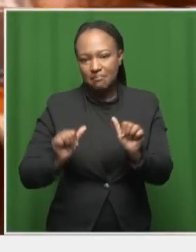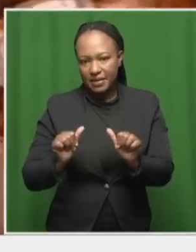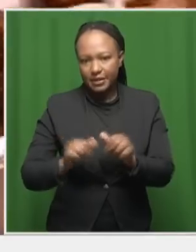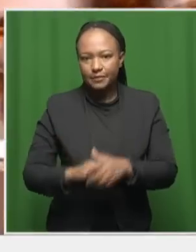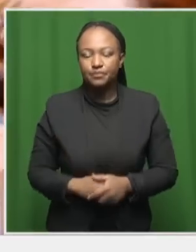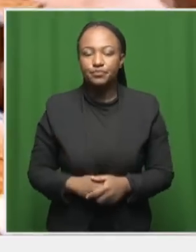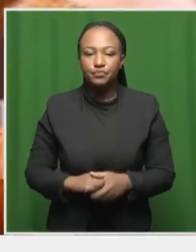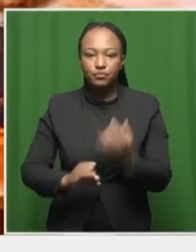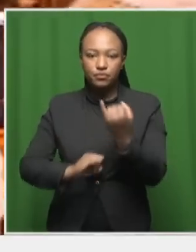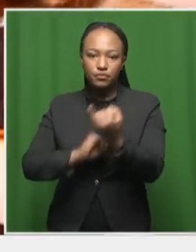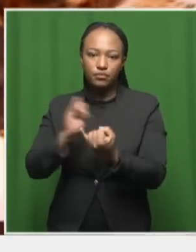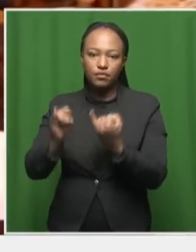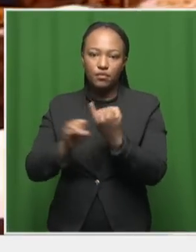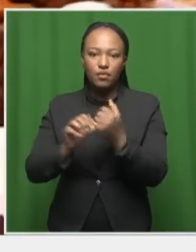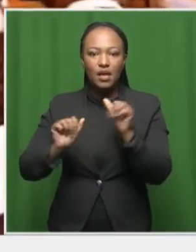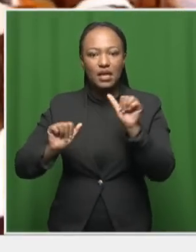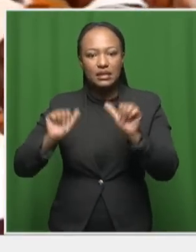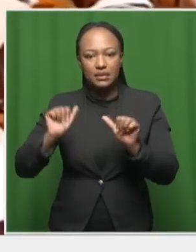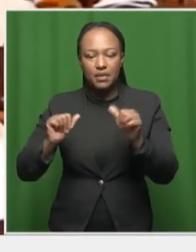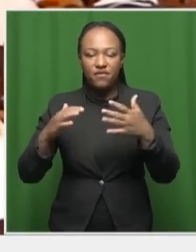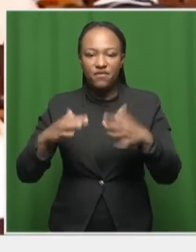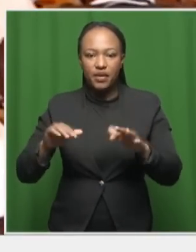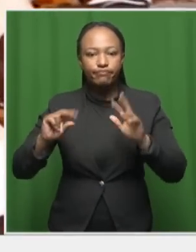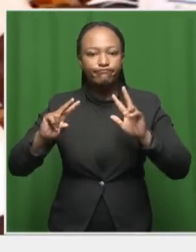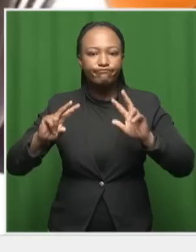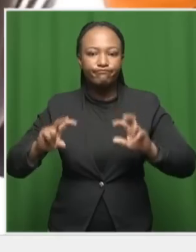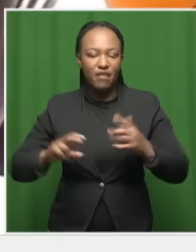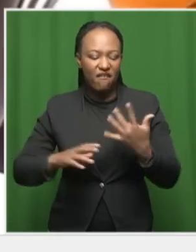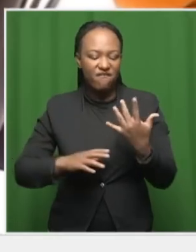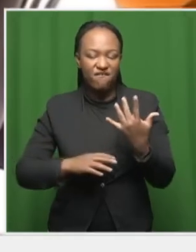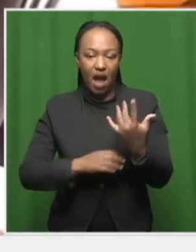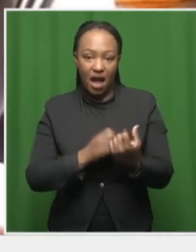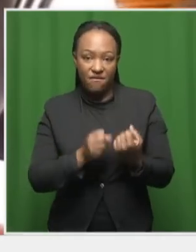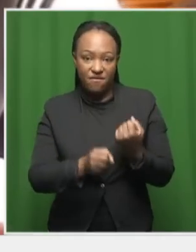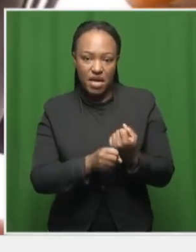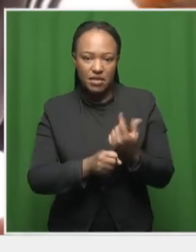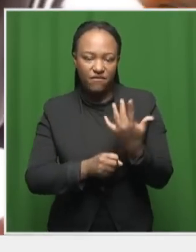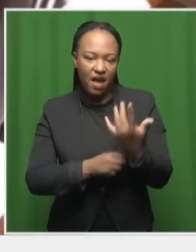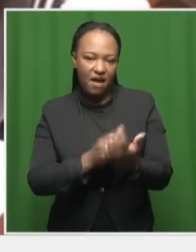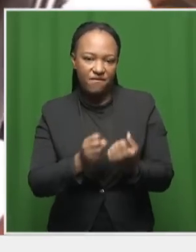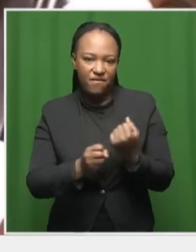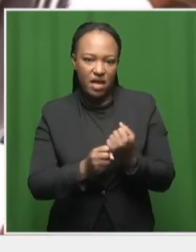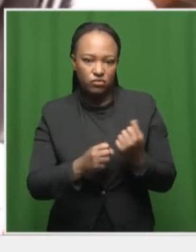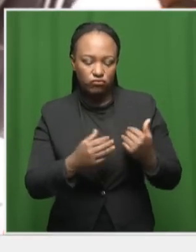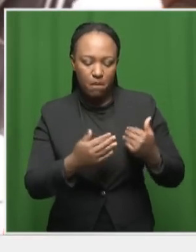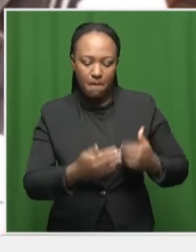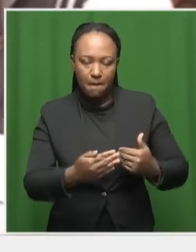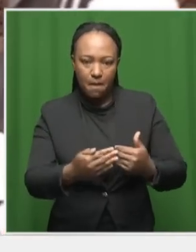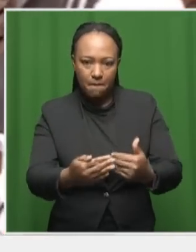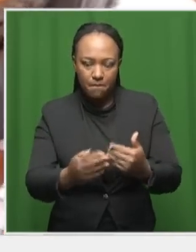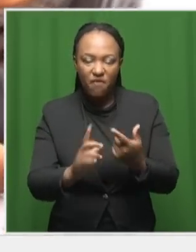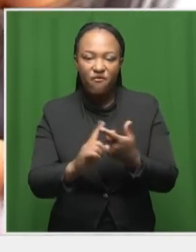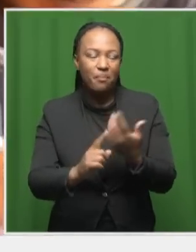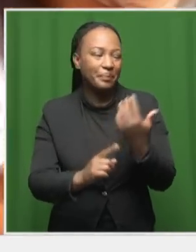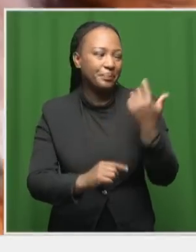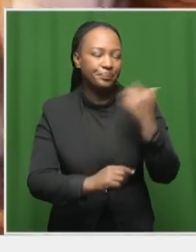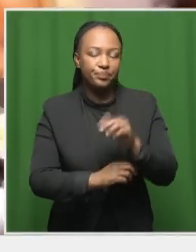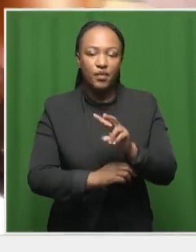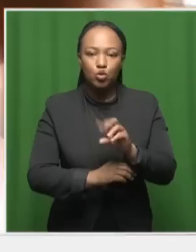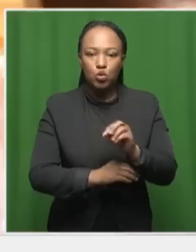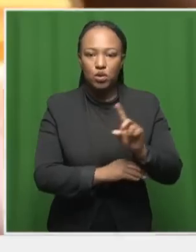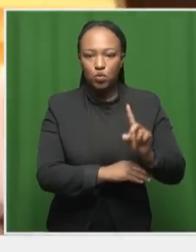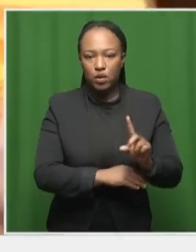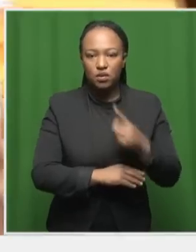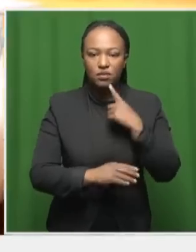this international assessment has been conducted every 5 years since 2001. And it is recognized as